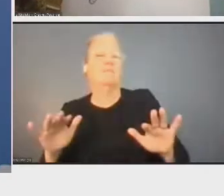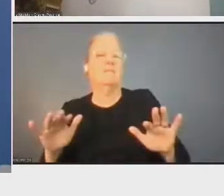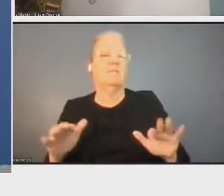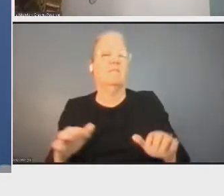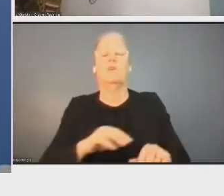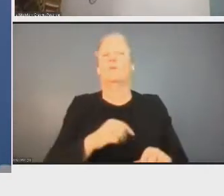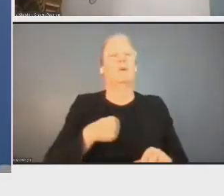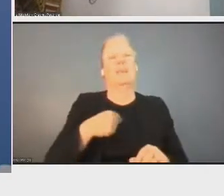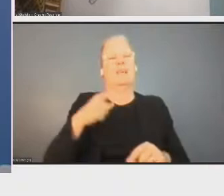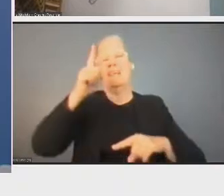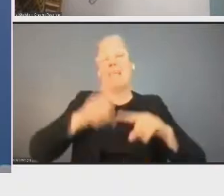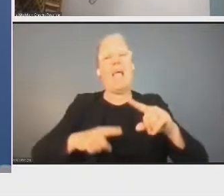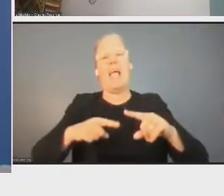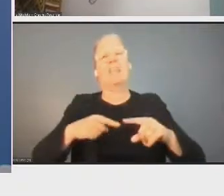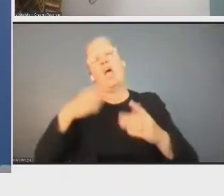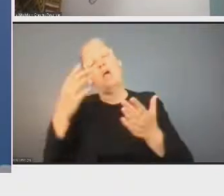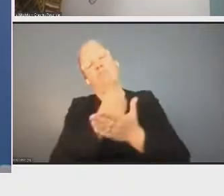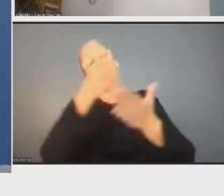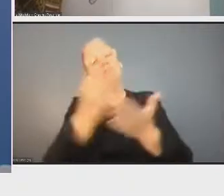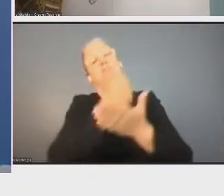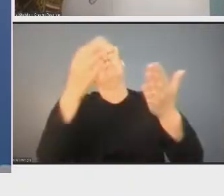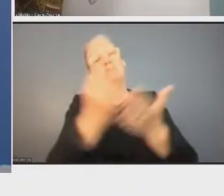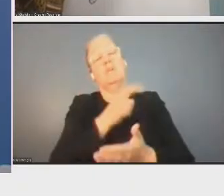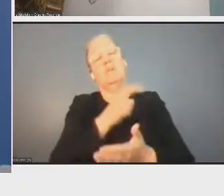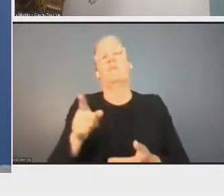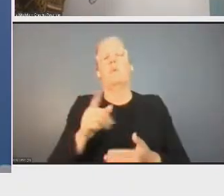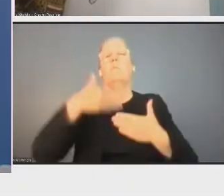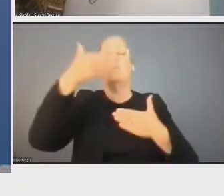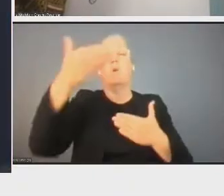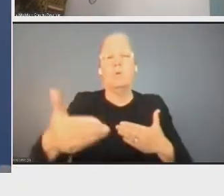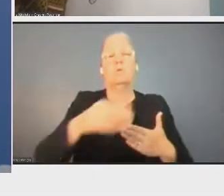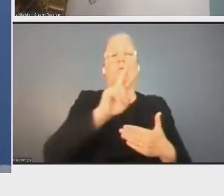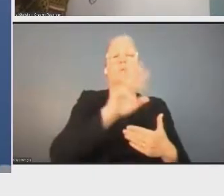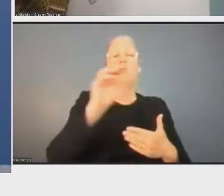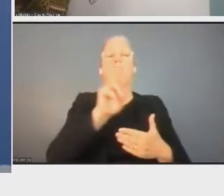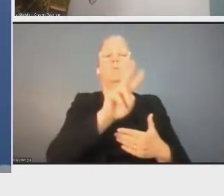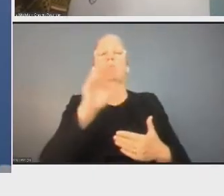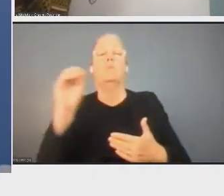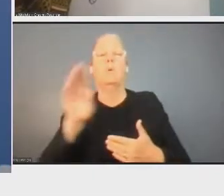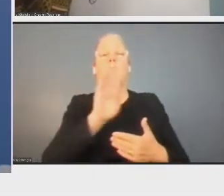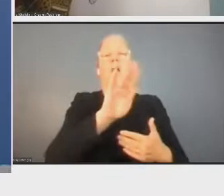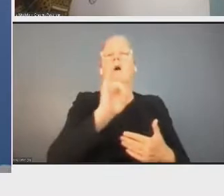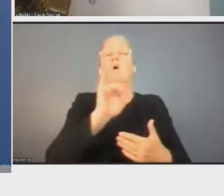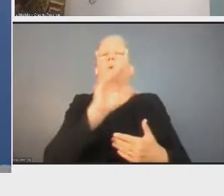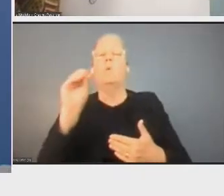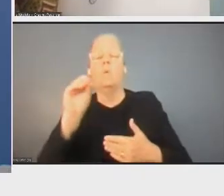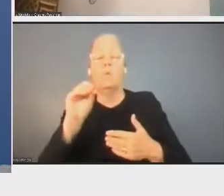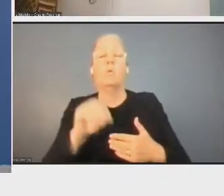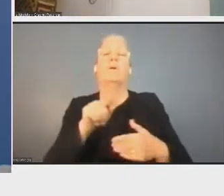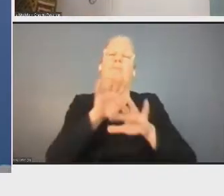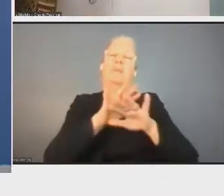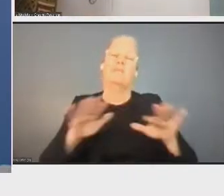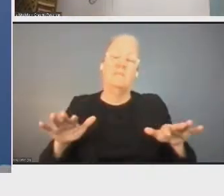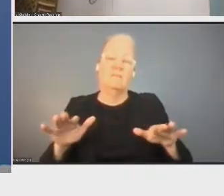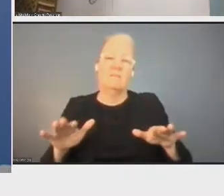the goals and the targets of the post-2020 Global Biodiversity Framework. It cannot be up to a select